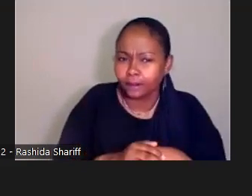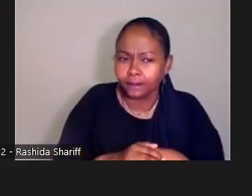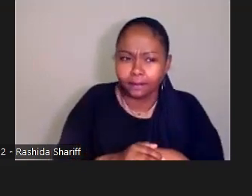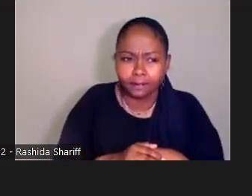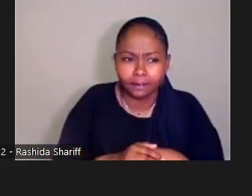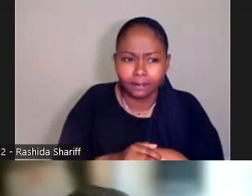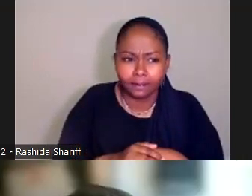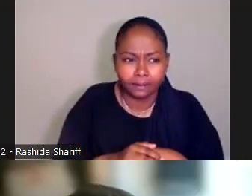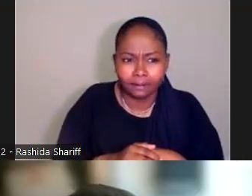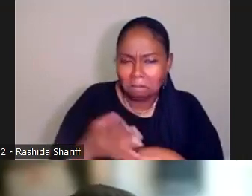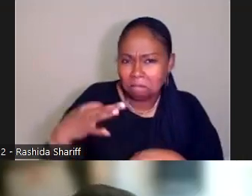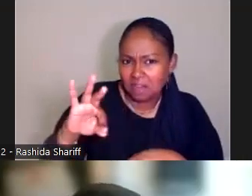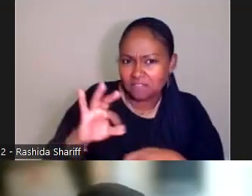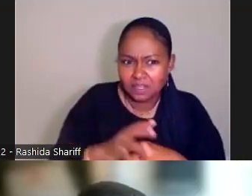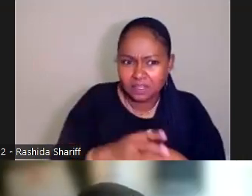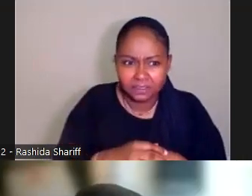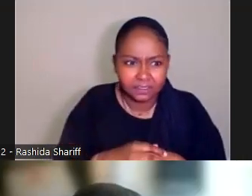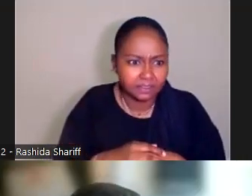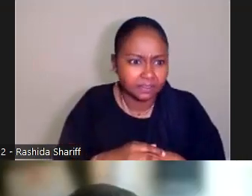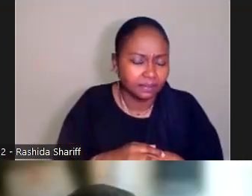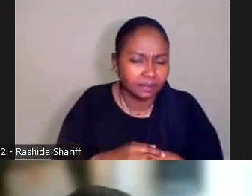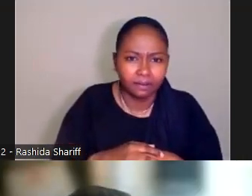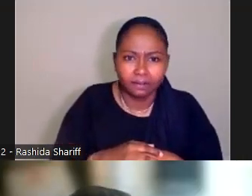unexpected benefit from Medicare to, as I